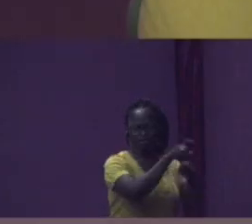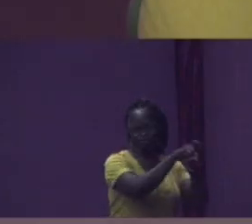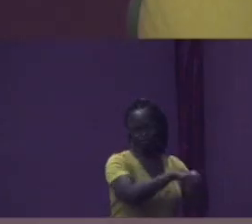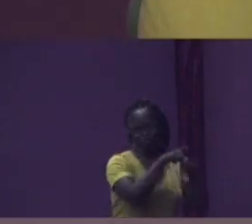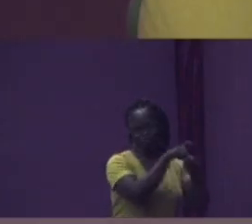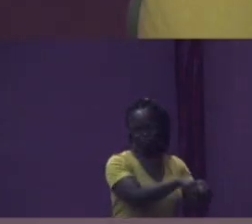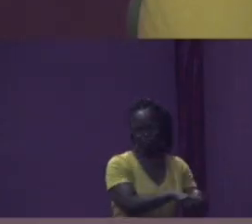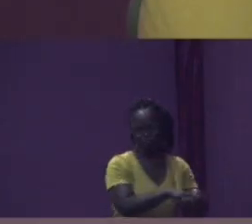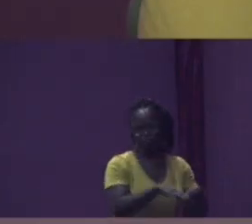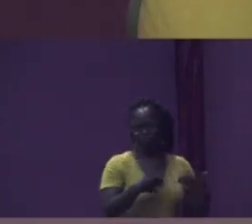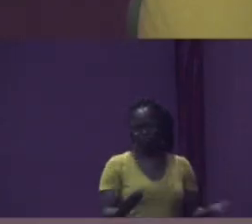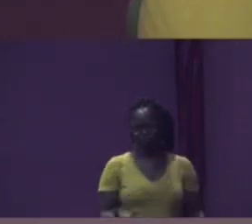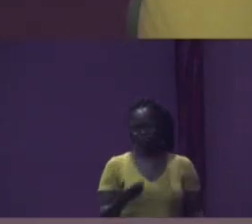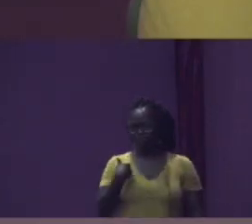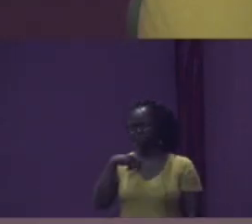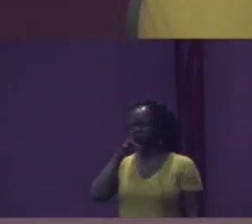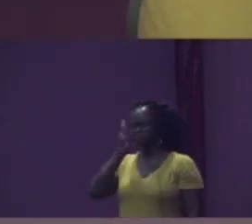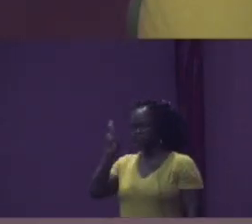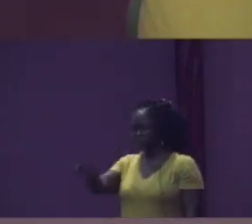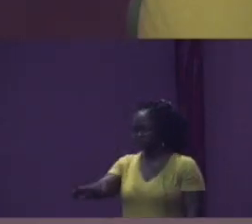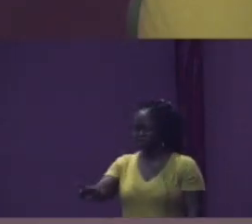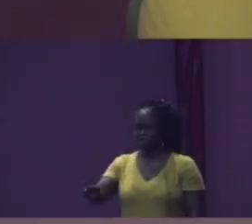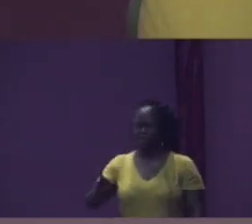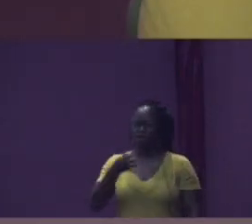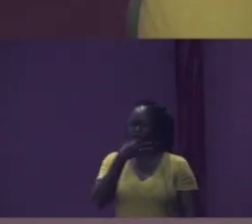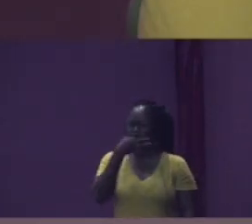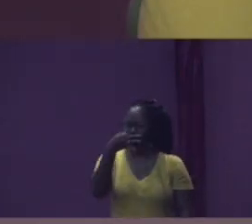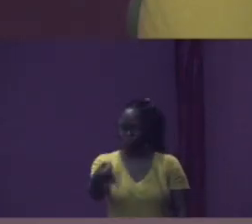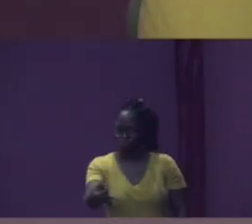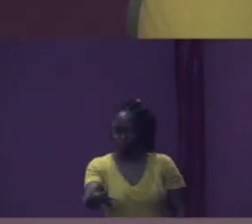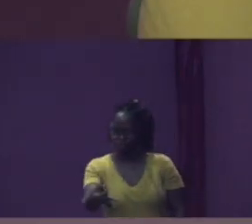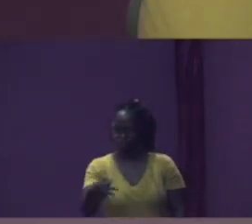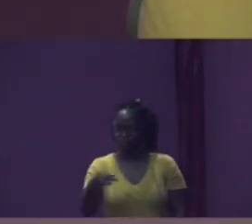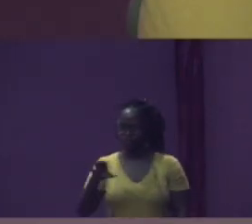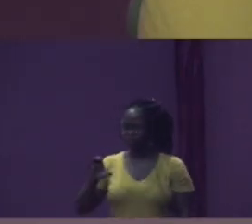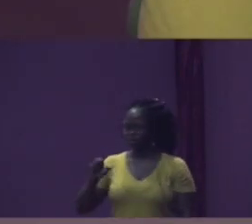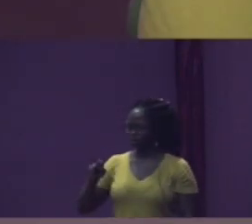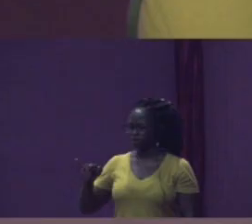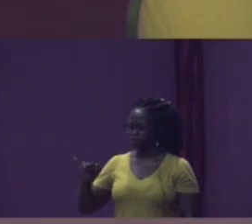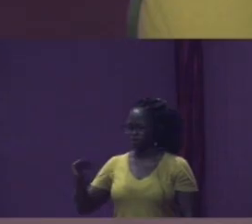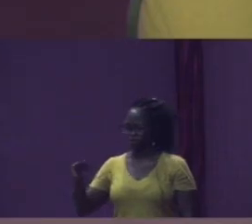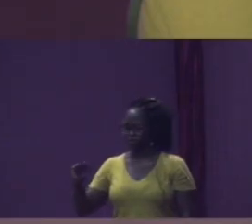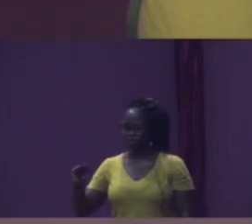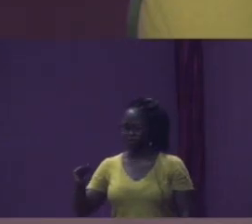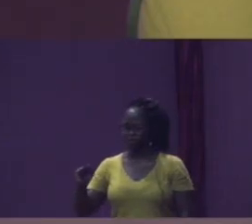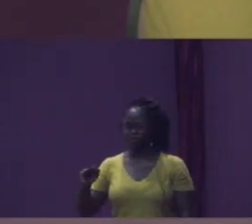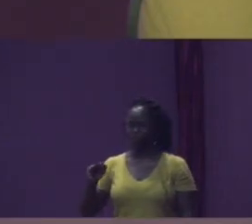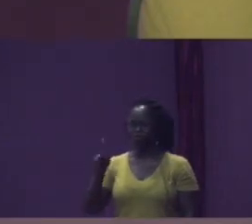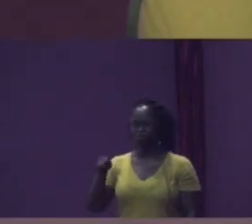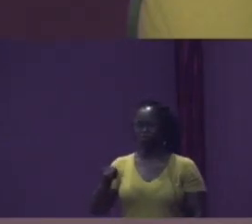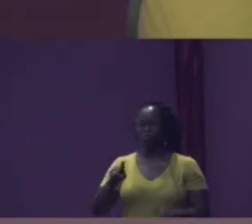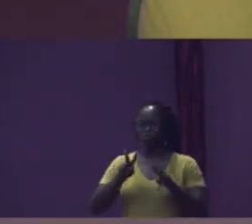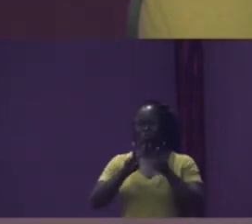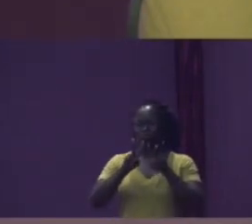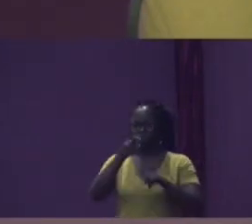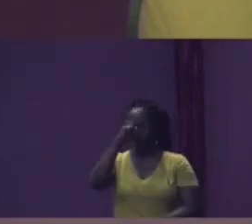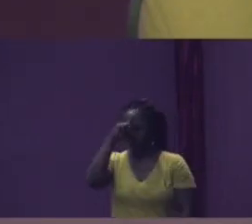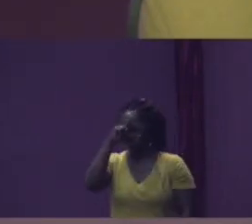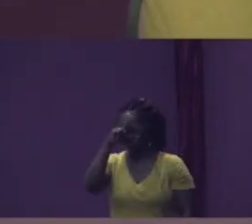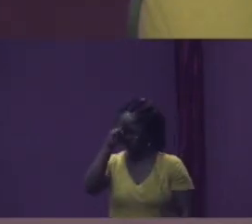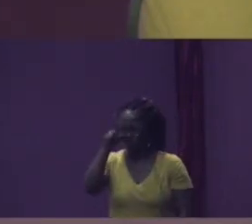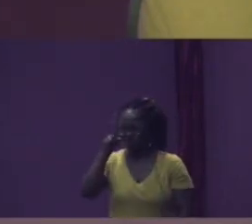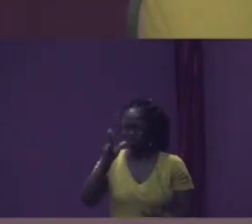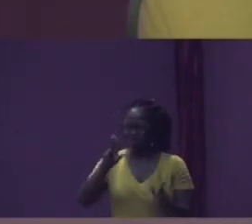response to Cassia's comments about the hotels, all I can say is that it may be a open ward